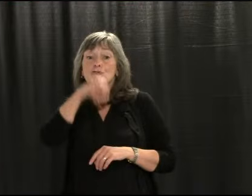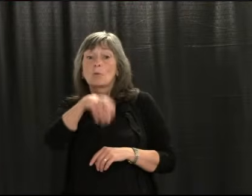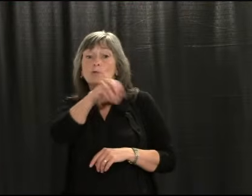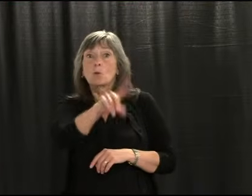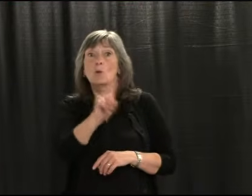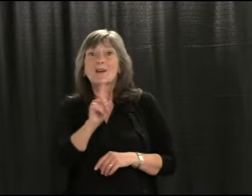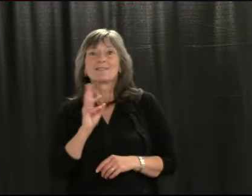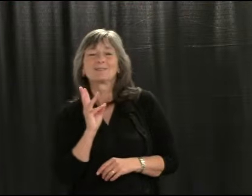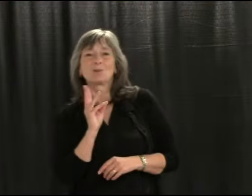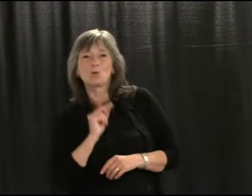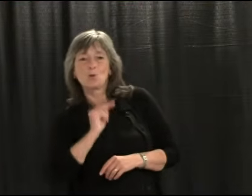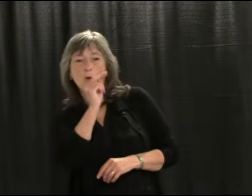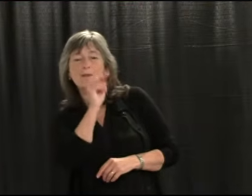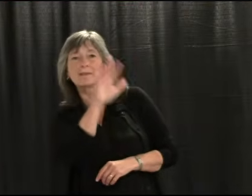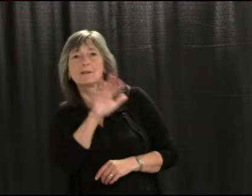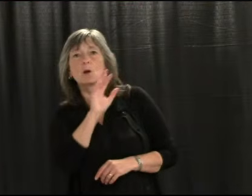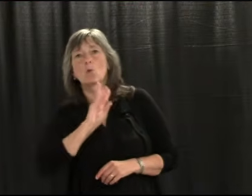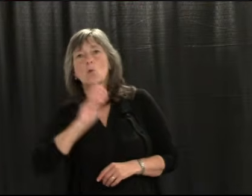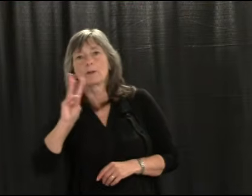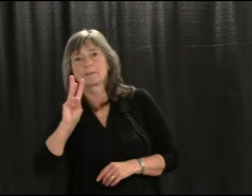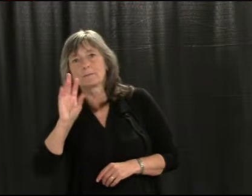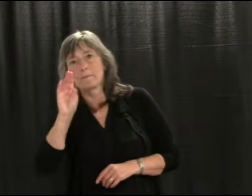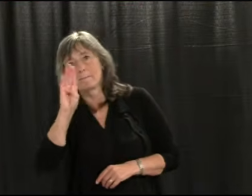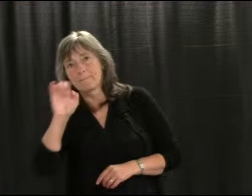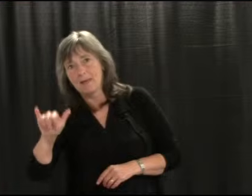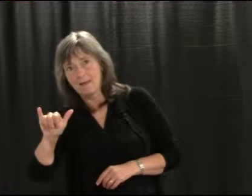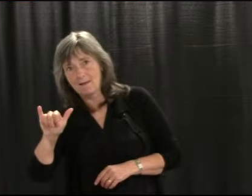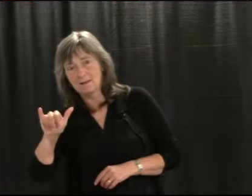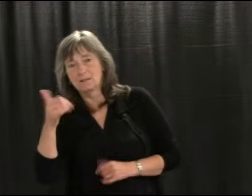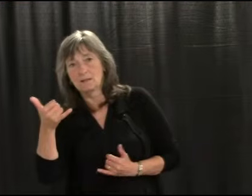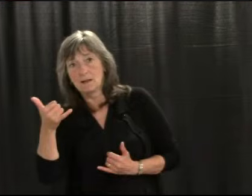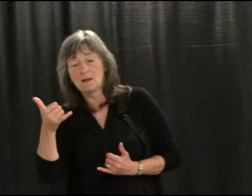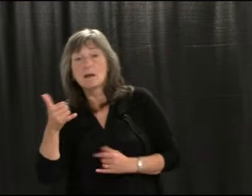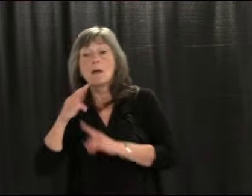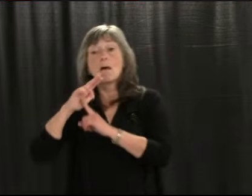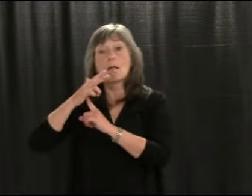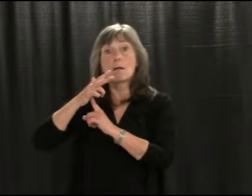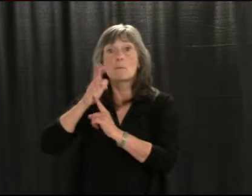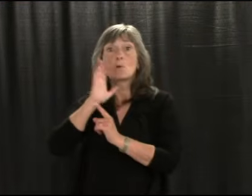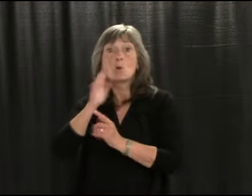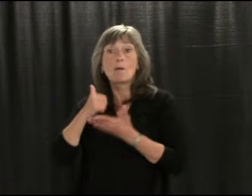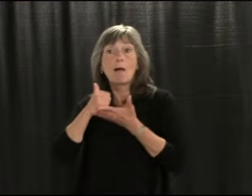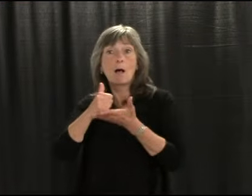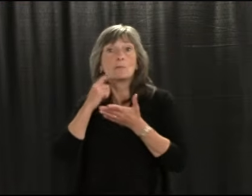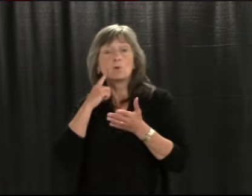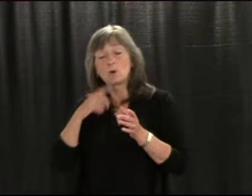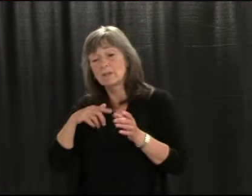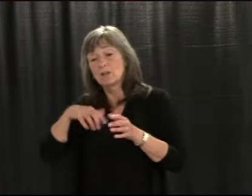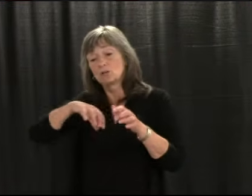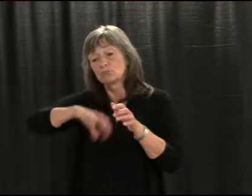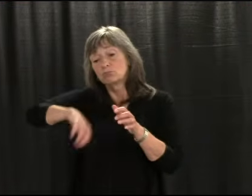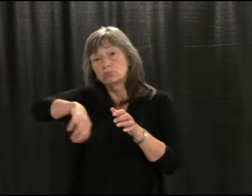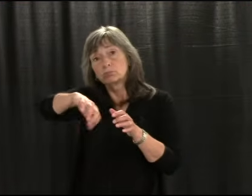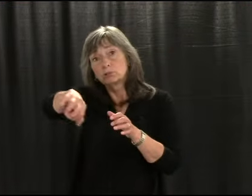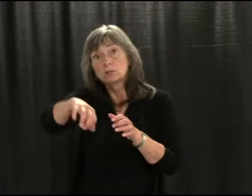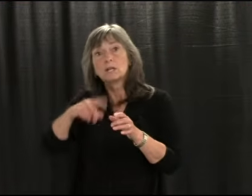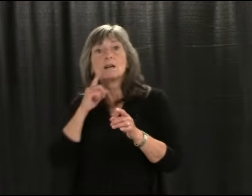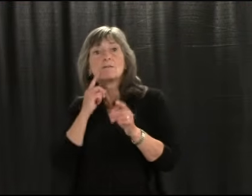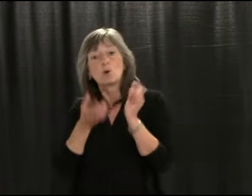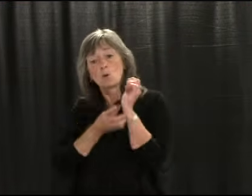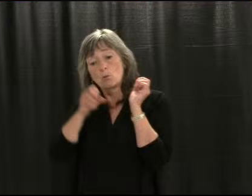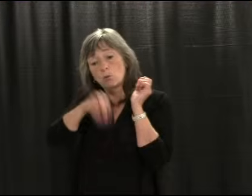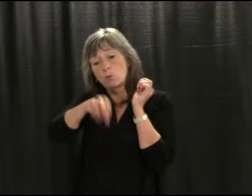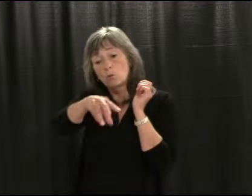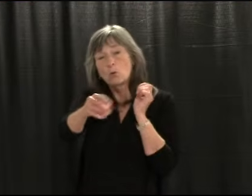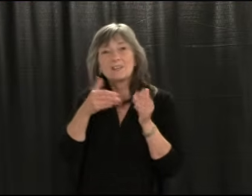Bay today. Helicopters will continue to assist with fuel break construction, bucketing spot fires in and around